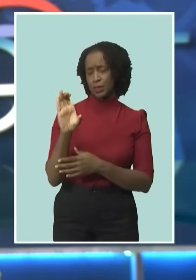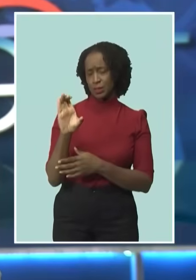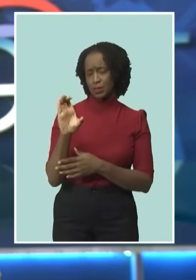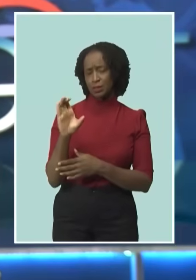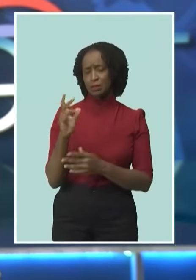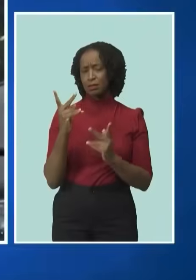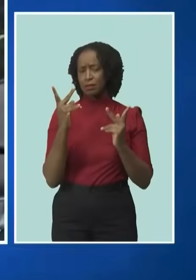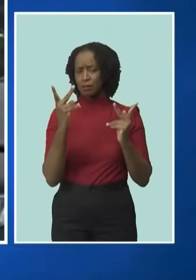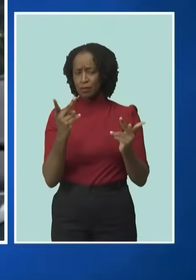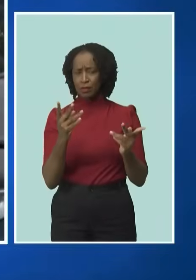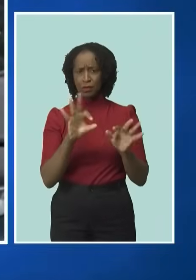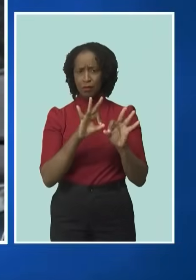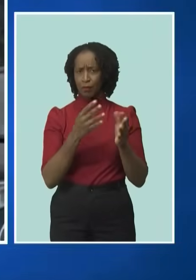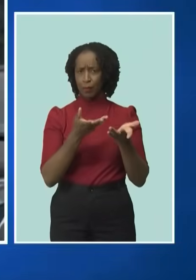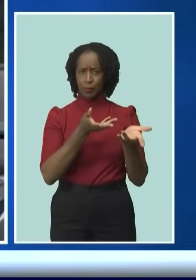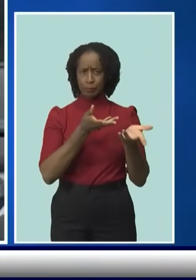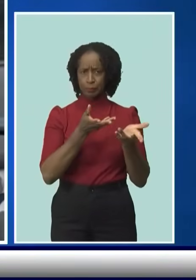relatives.